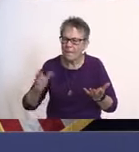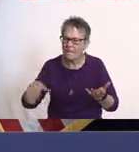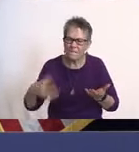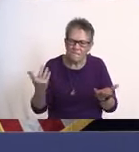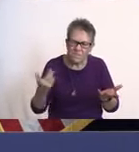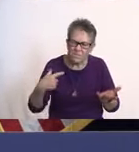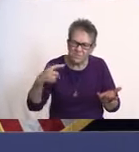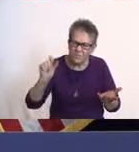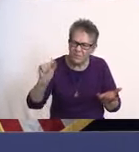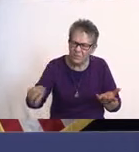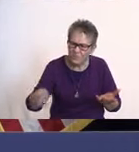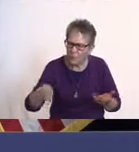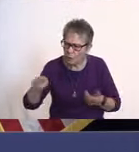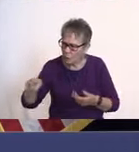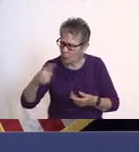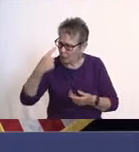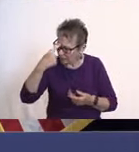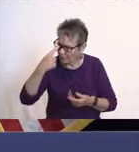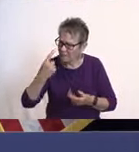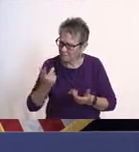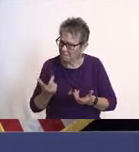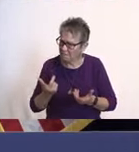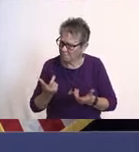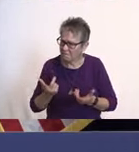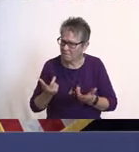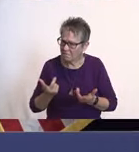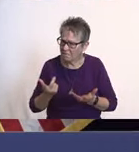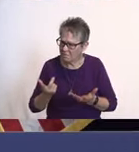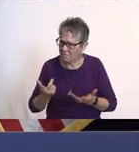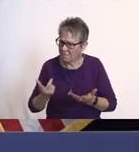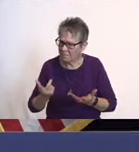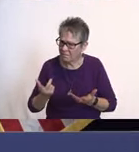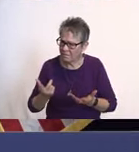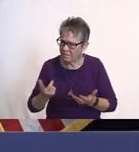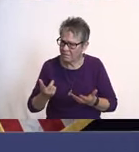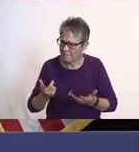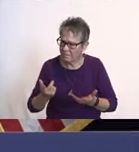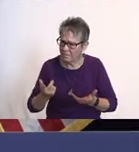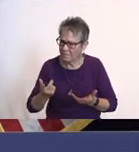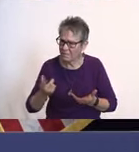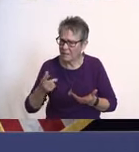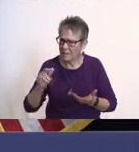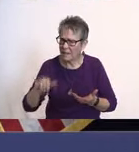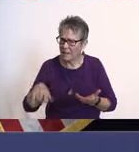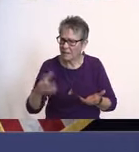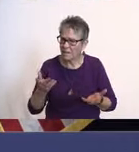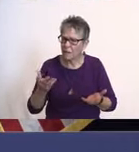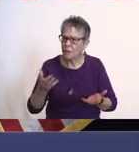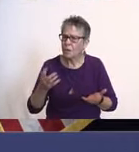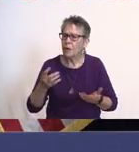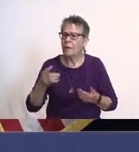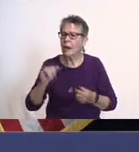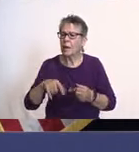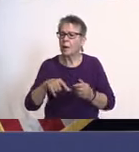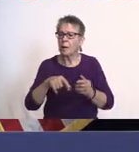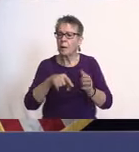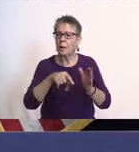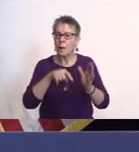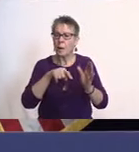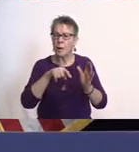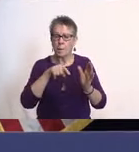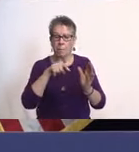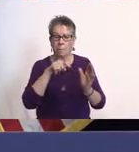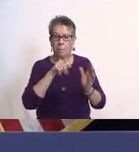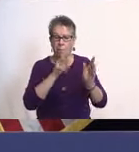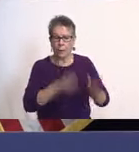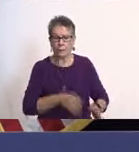do you believe that Sundiata Acoli, who murdered State Trooper Warner Forster in 1973, should be released from prison? He's 85, early